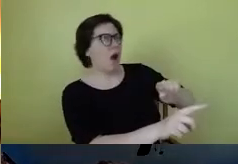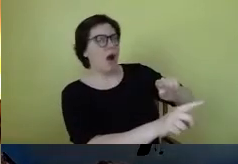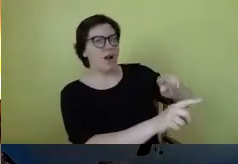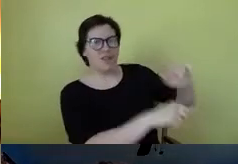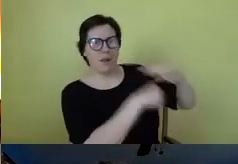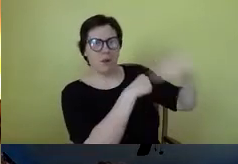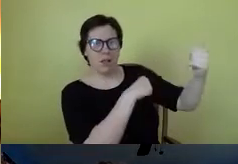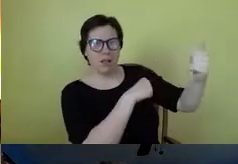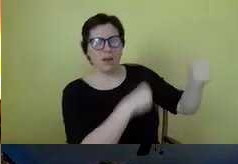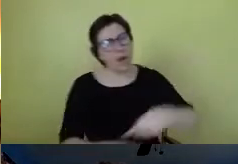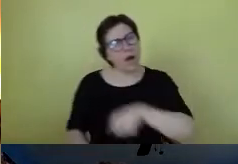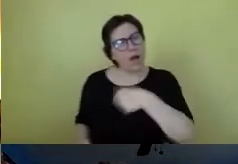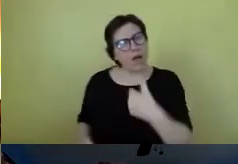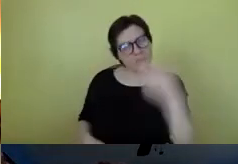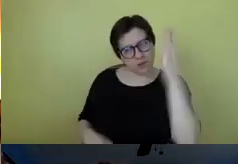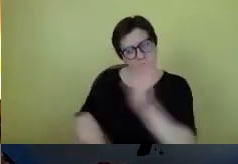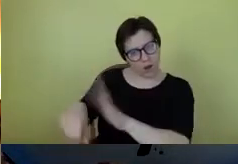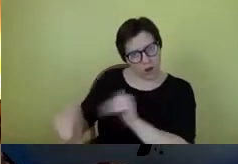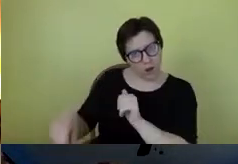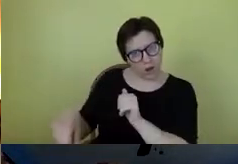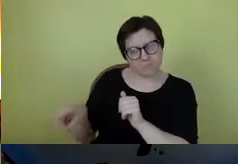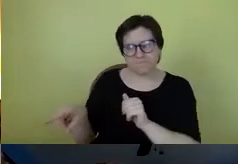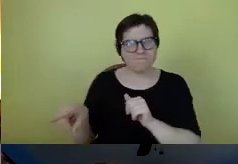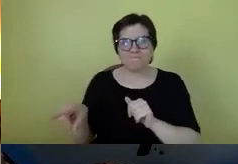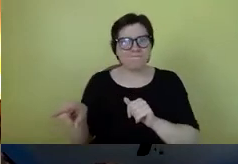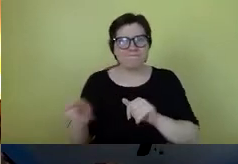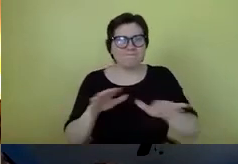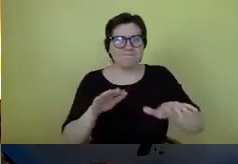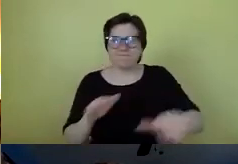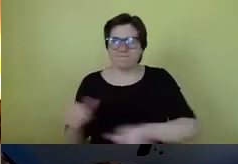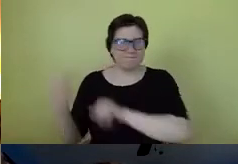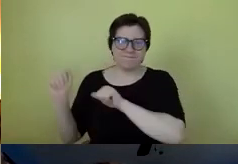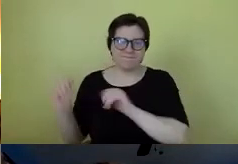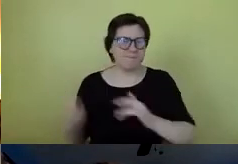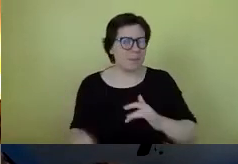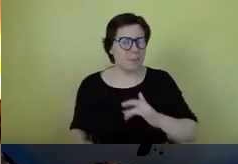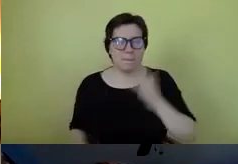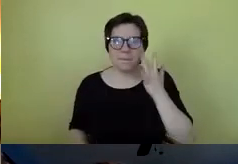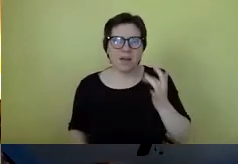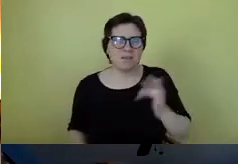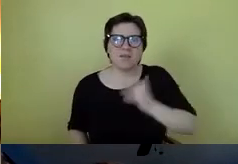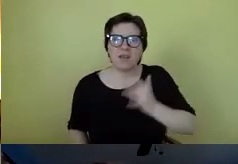Others, you know, walked away sad because